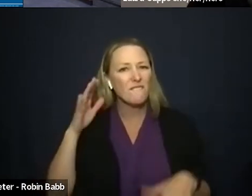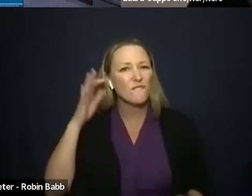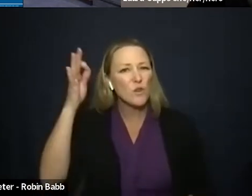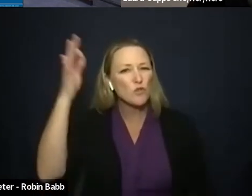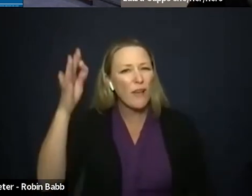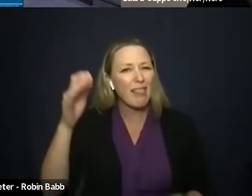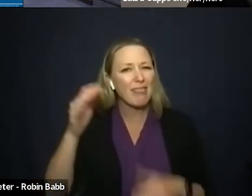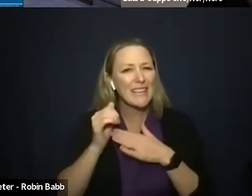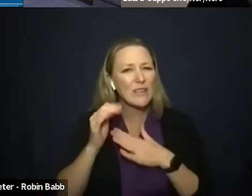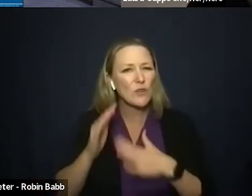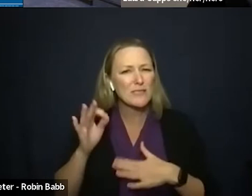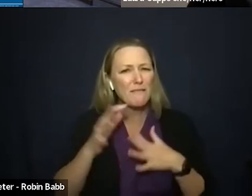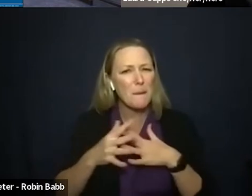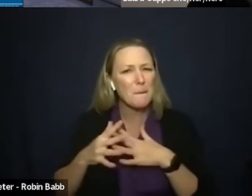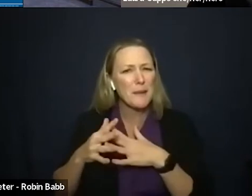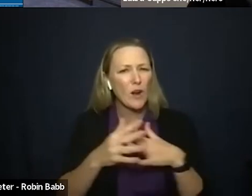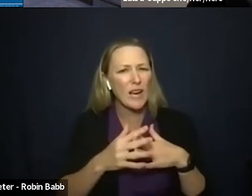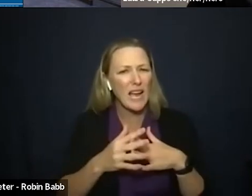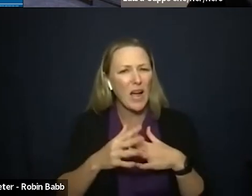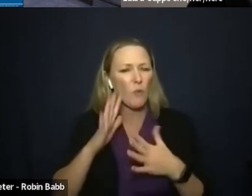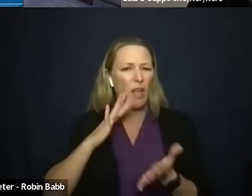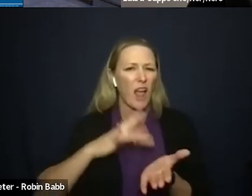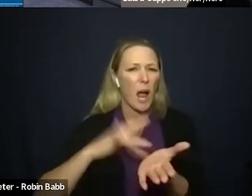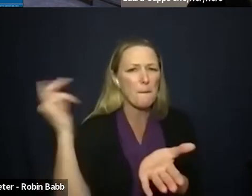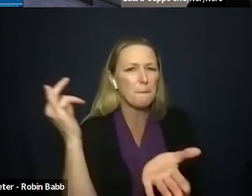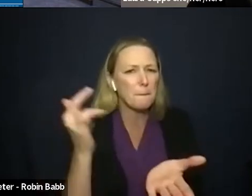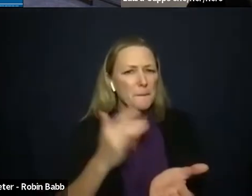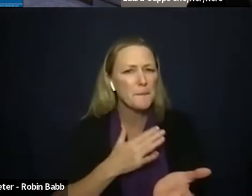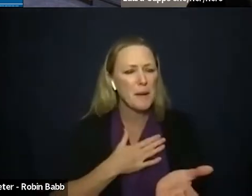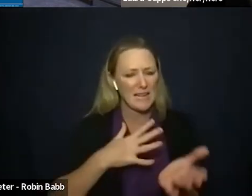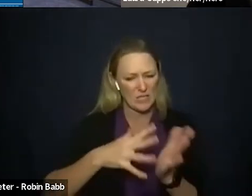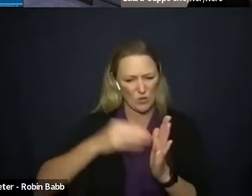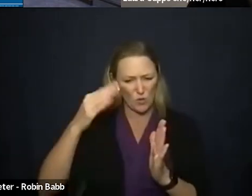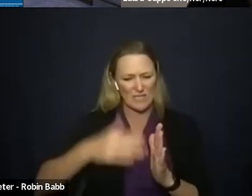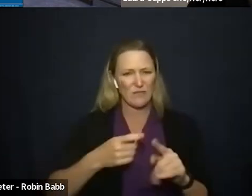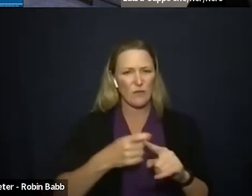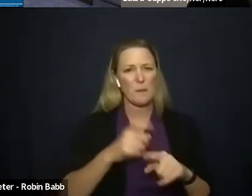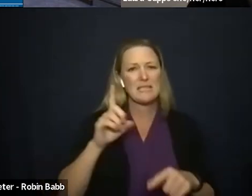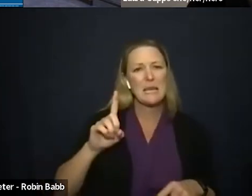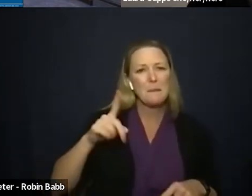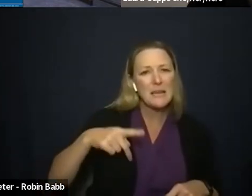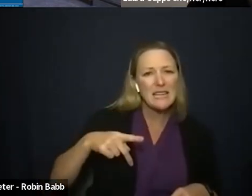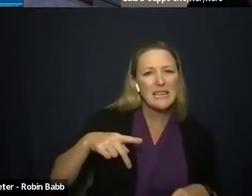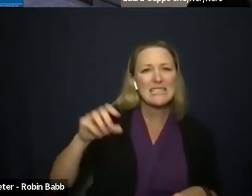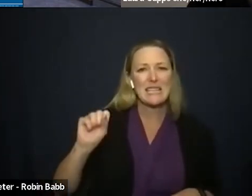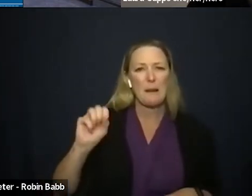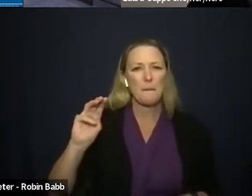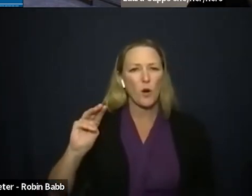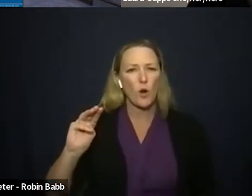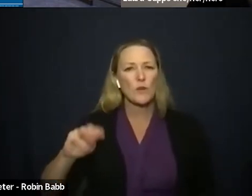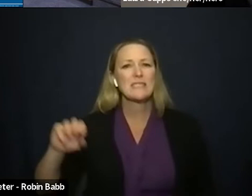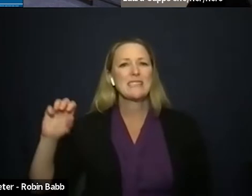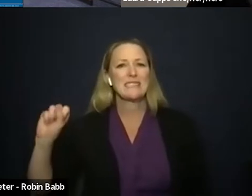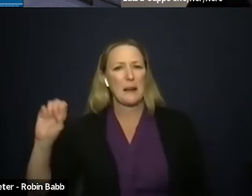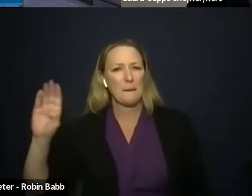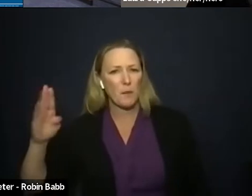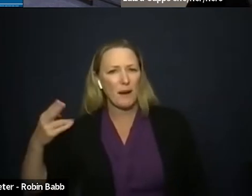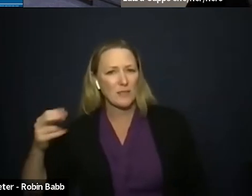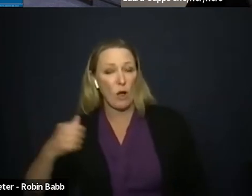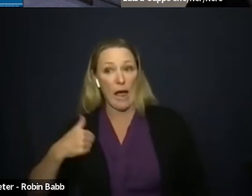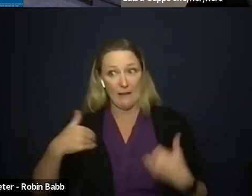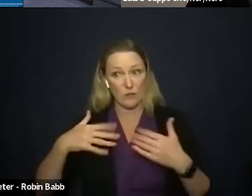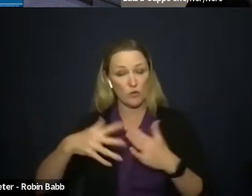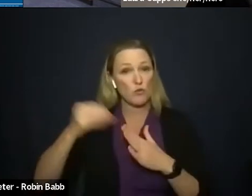america would use my students at dp san marcos and santa barbara high school and i have students at all three schools to